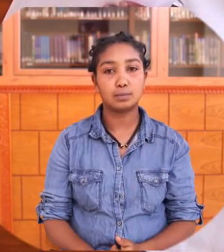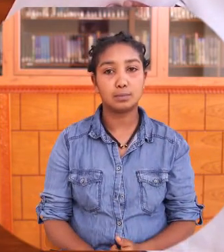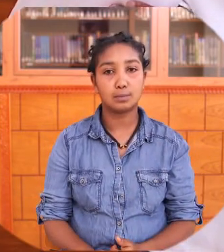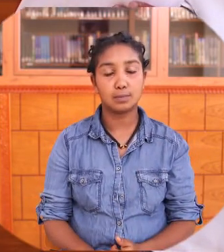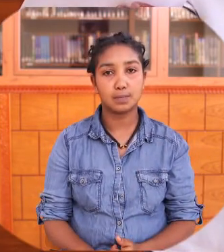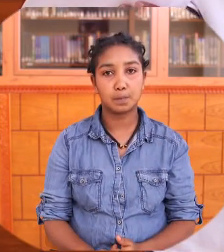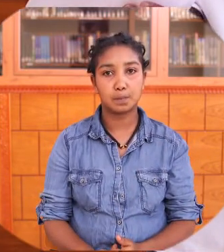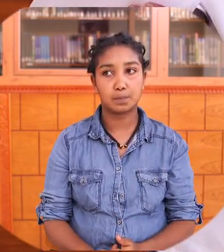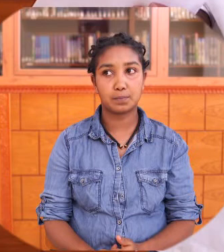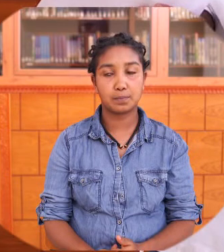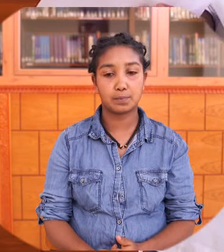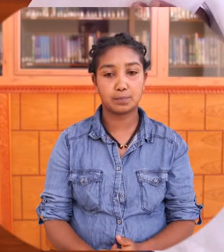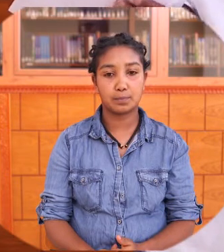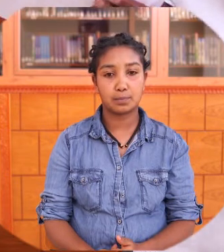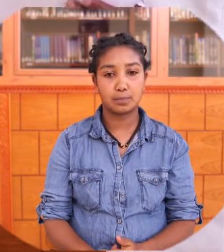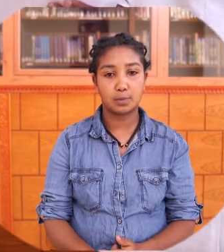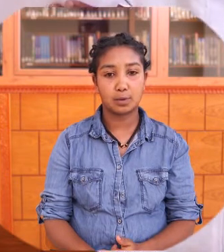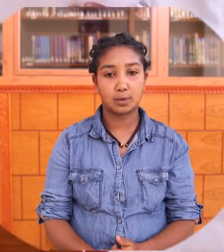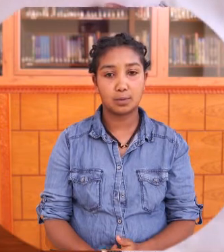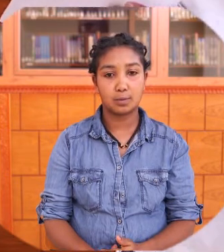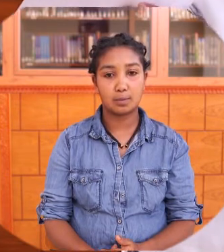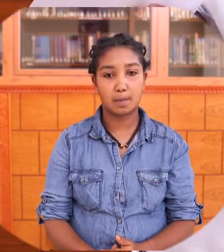of the ruminant.